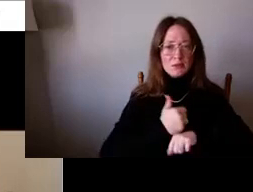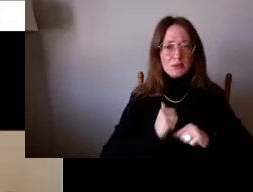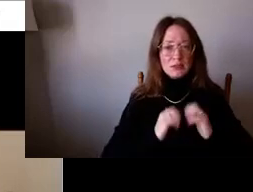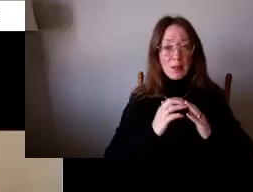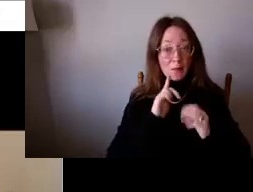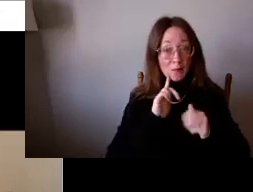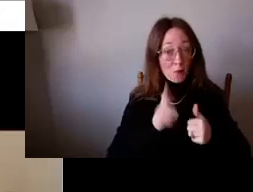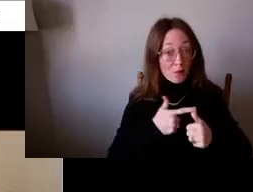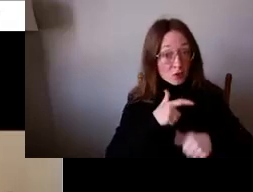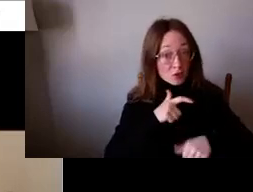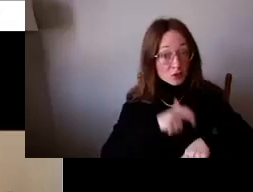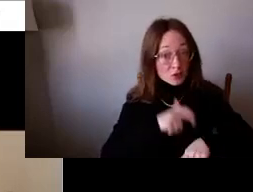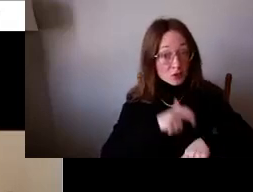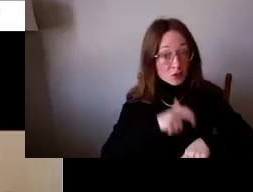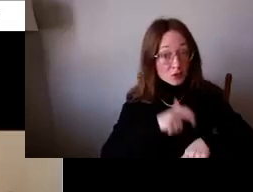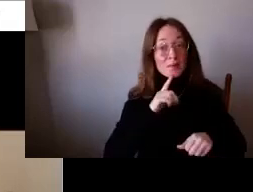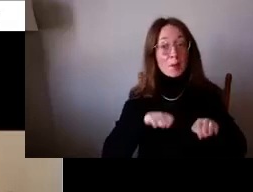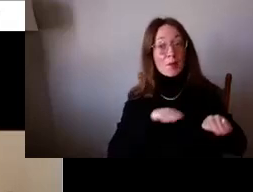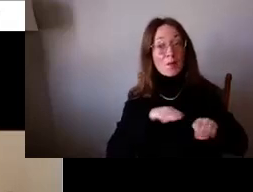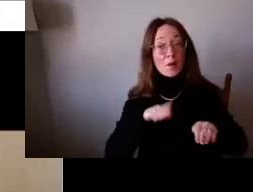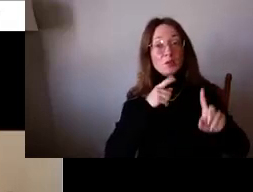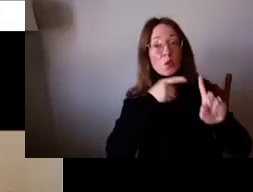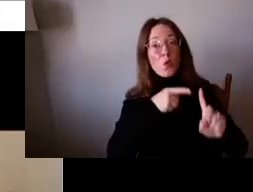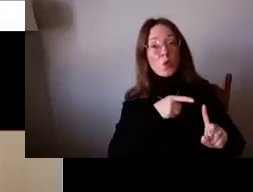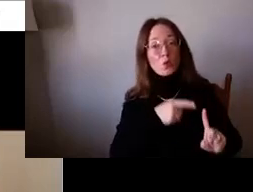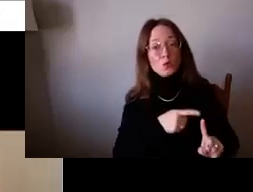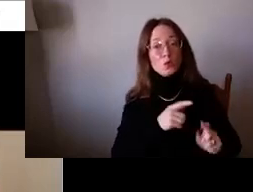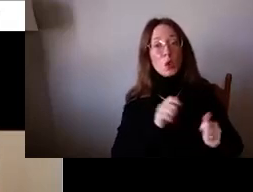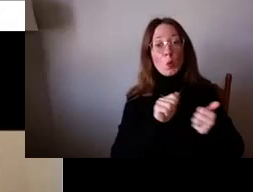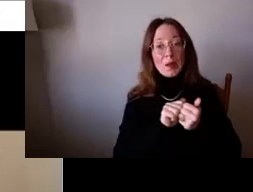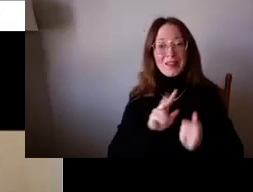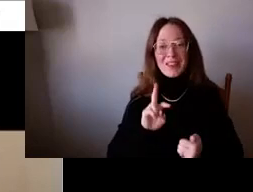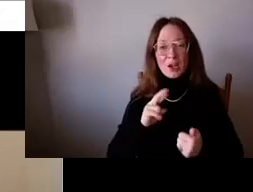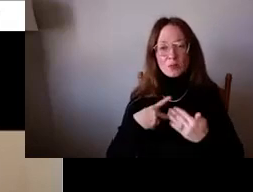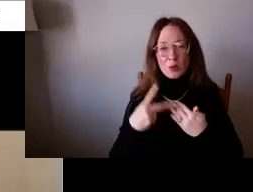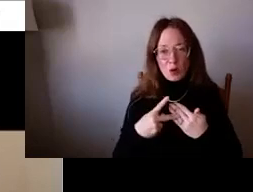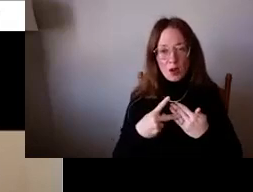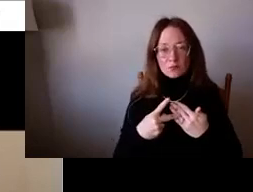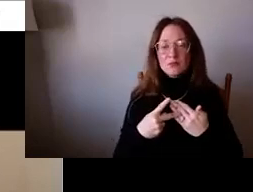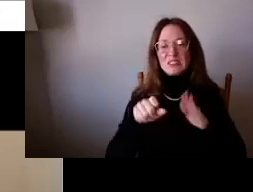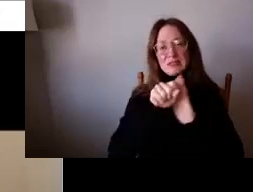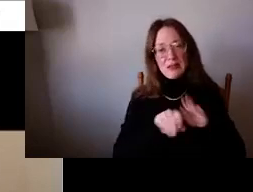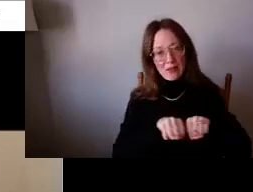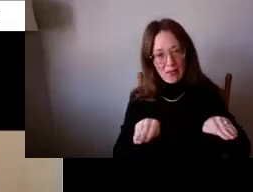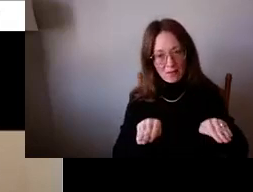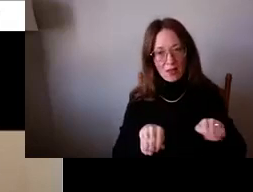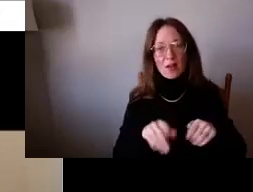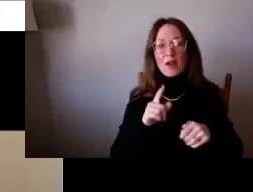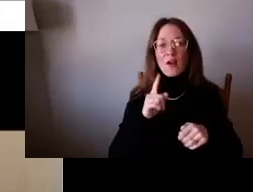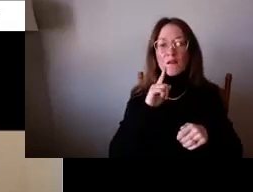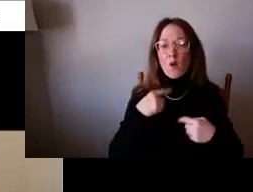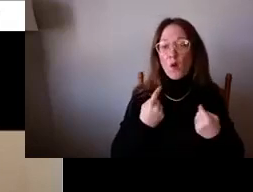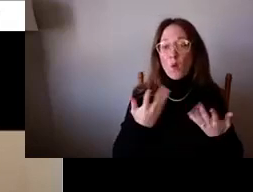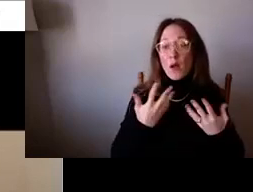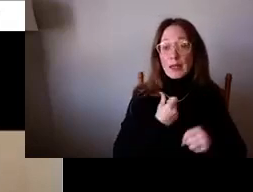time, performance goals with VR programs at the statewide level for program years 20